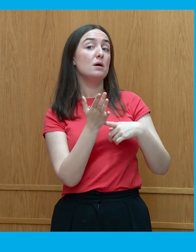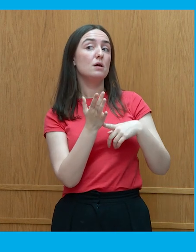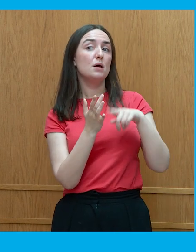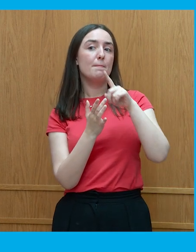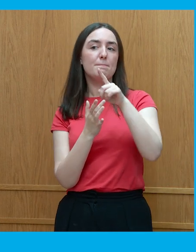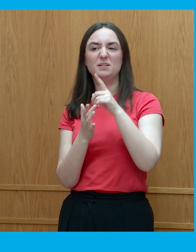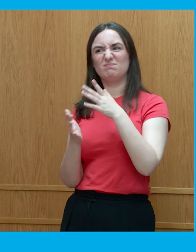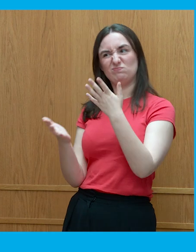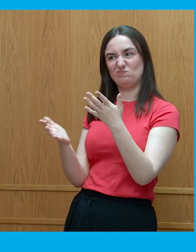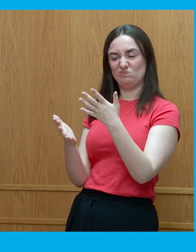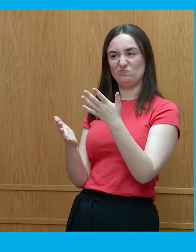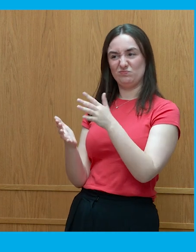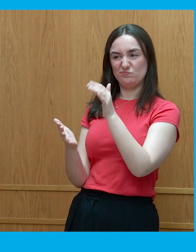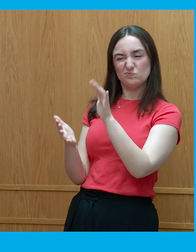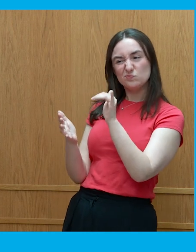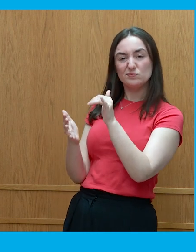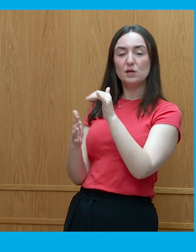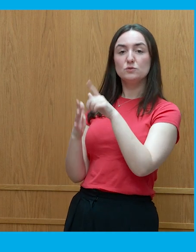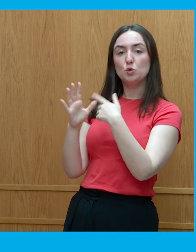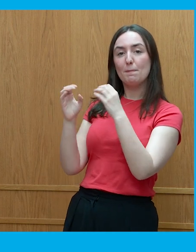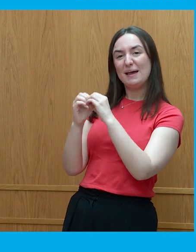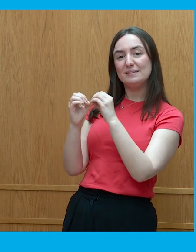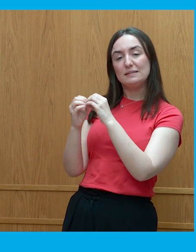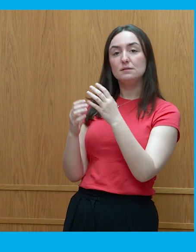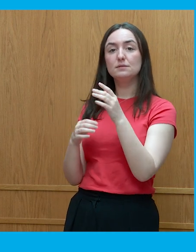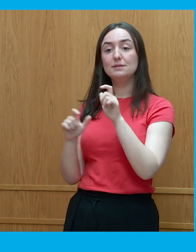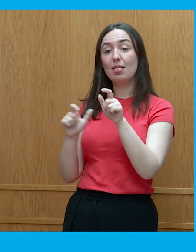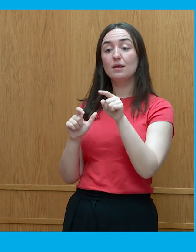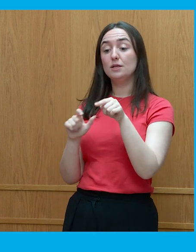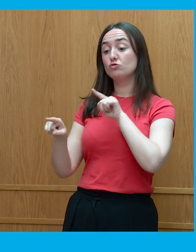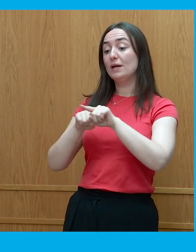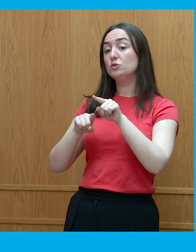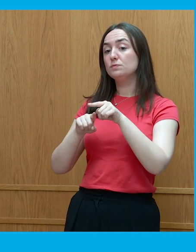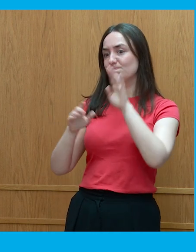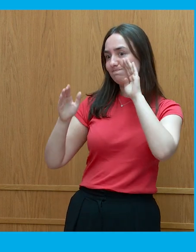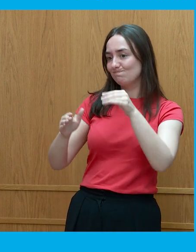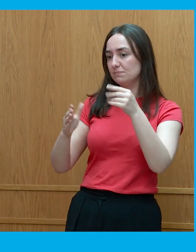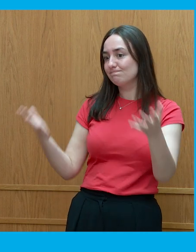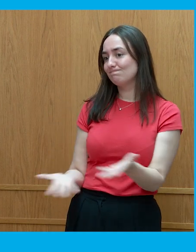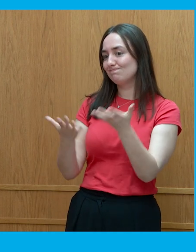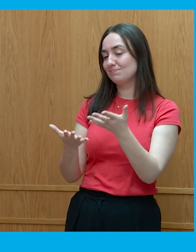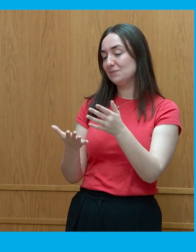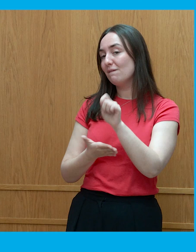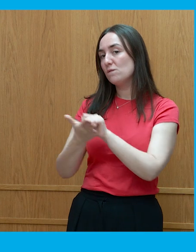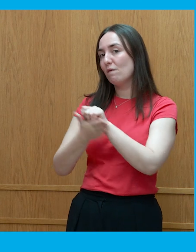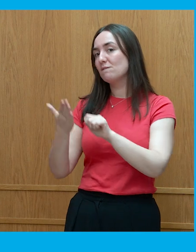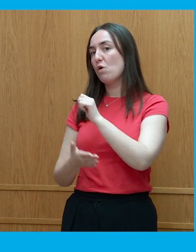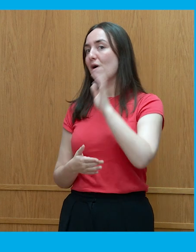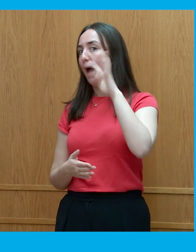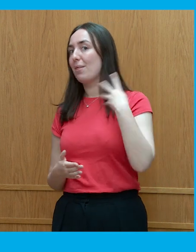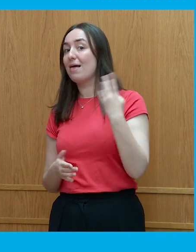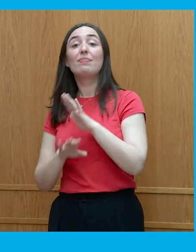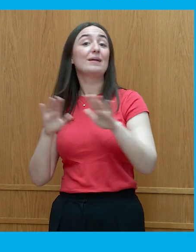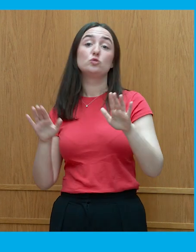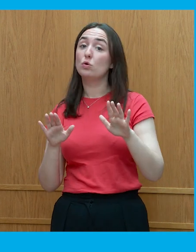Biden, wasn't willing to say that they were going to vote for Biden, is focusing on them. And that's not an anti-fascism message.